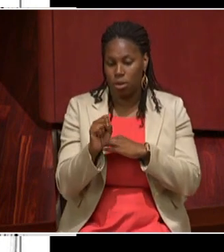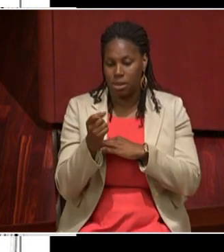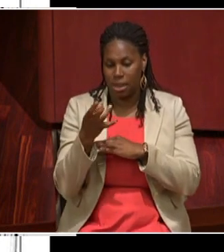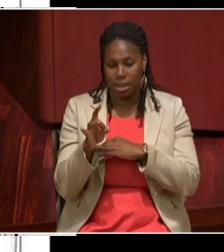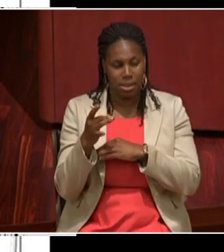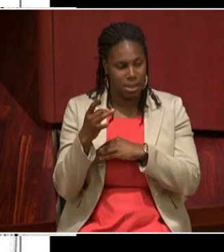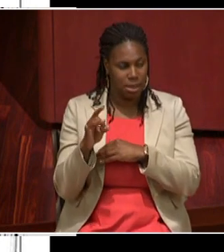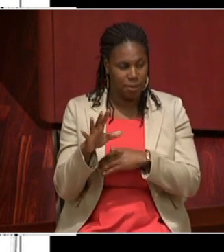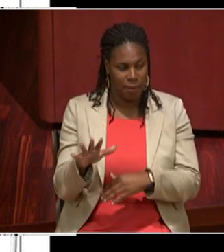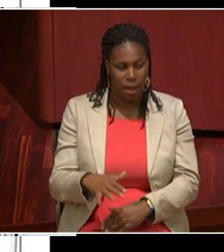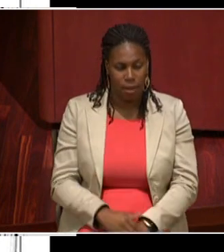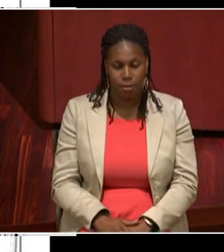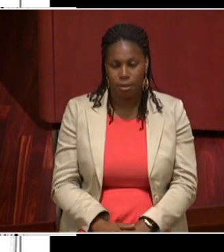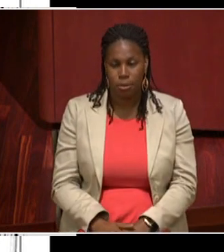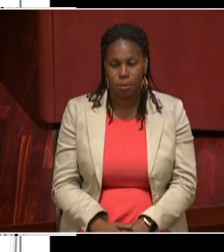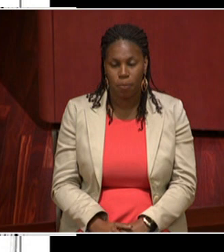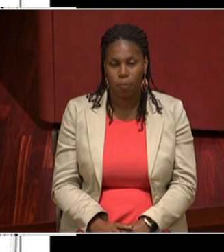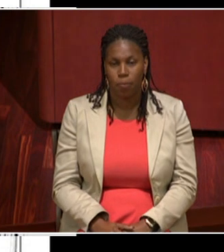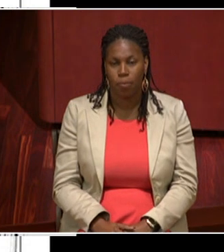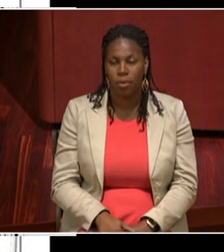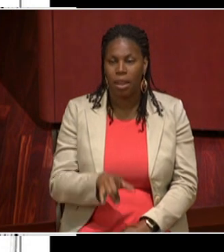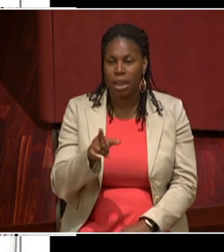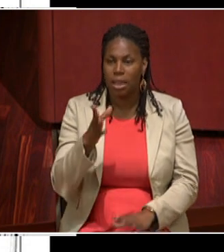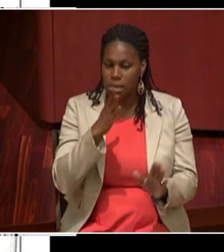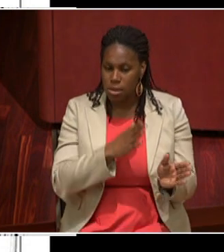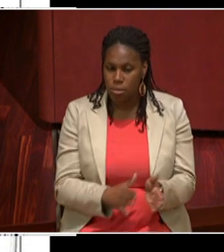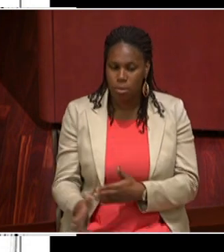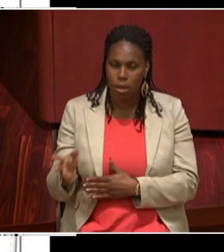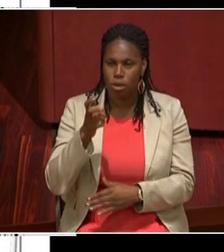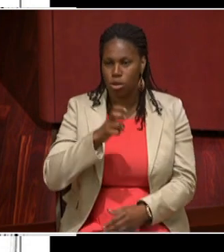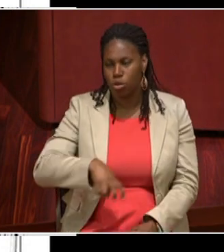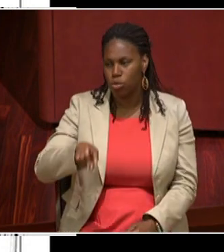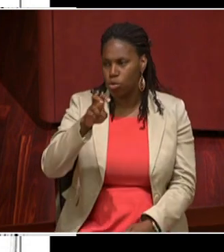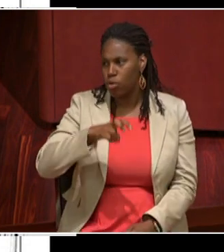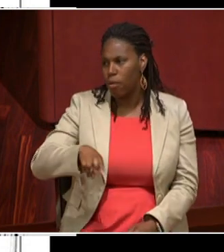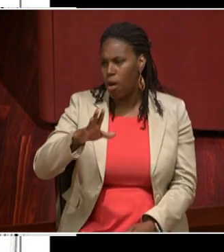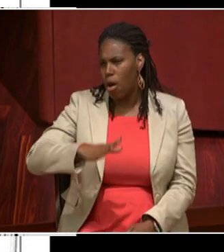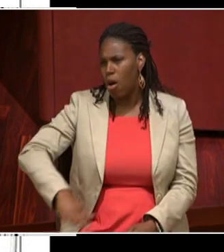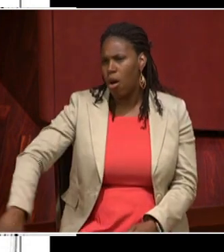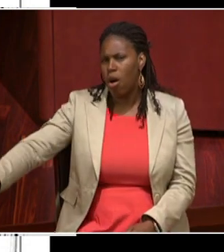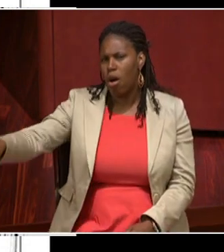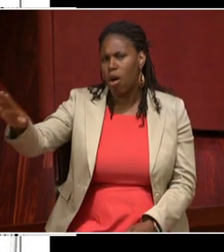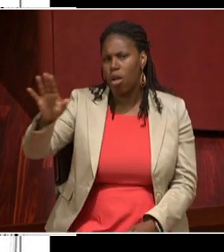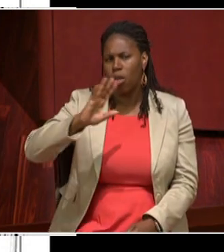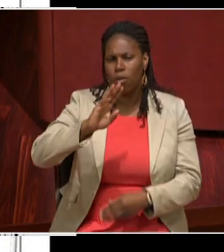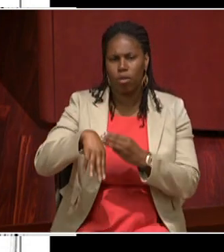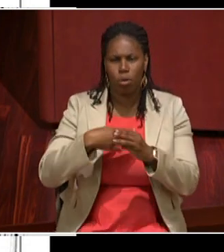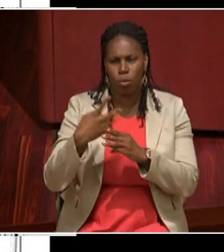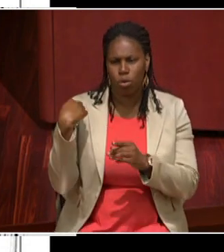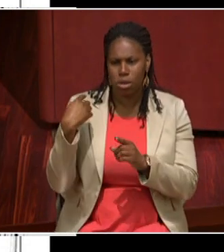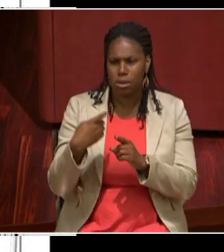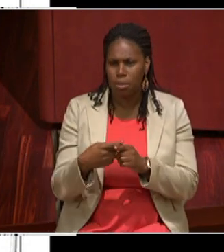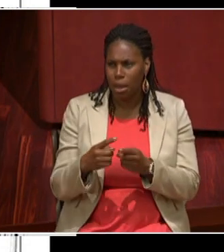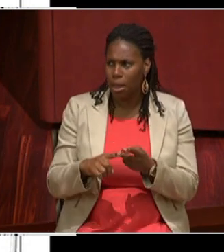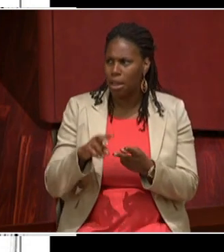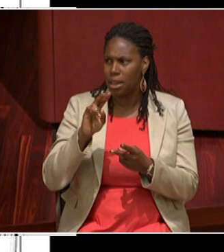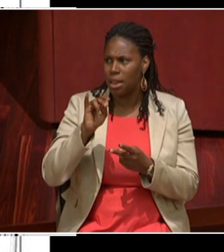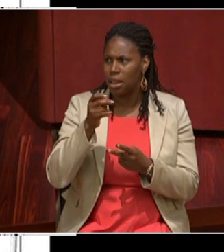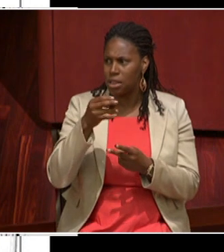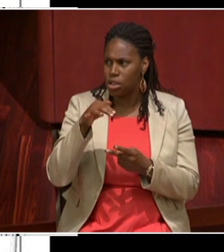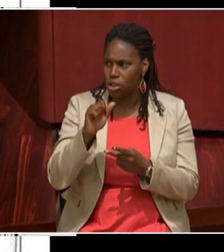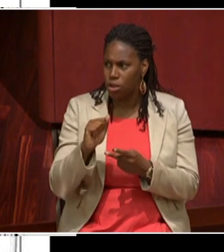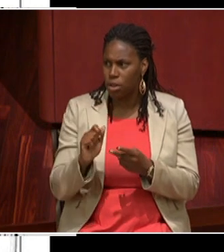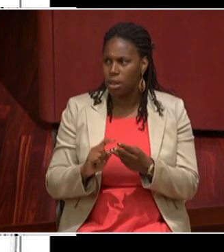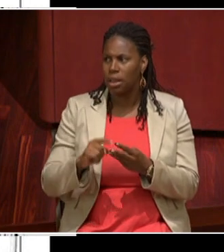1895. He is planning to travel all over the world, including Spain, Algeria, Italy,